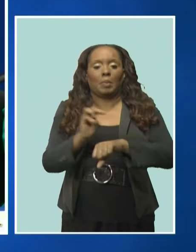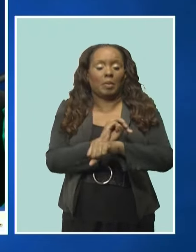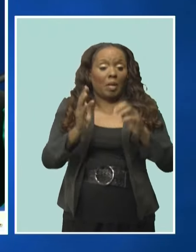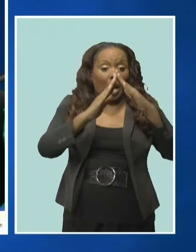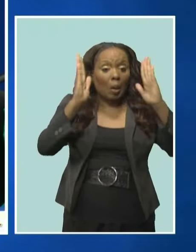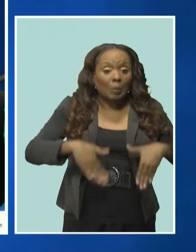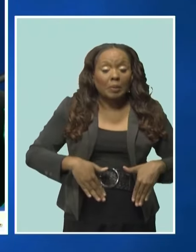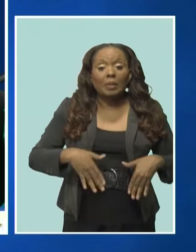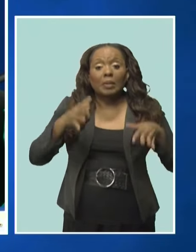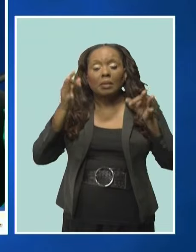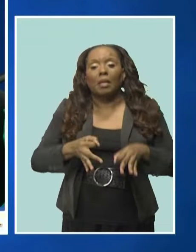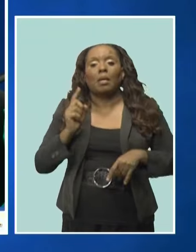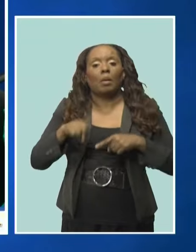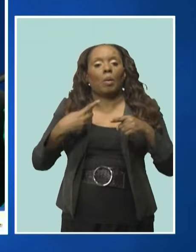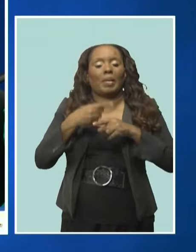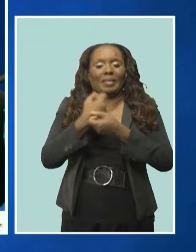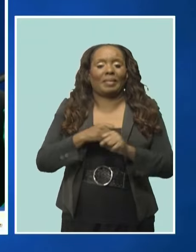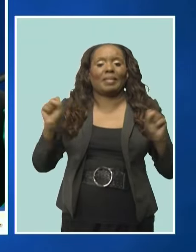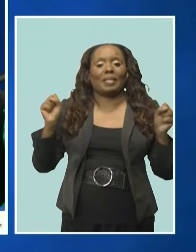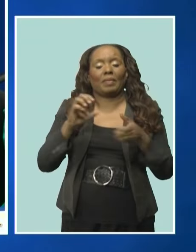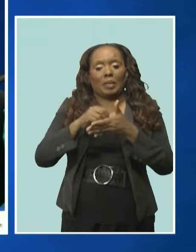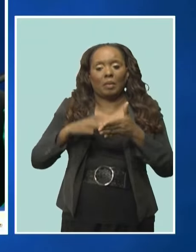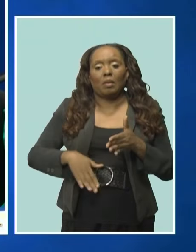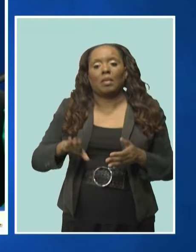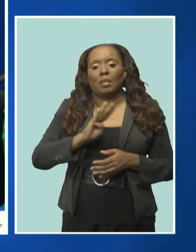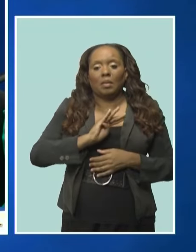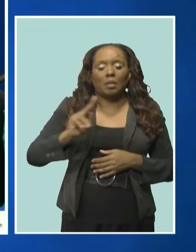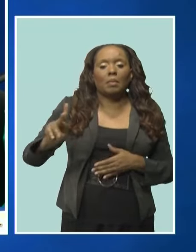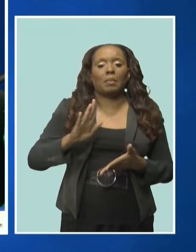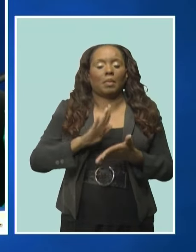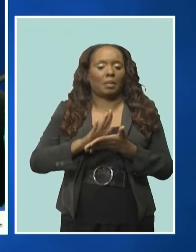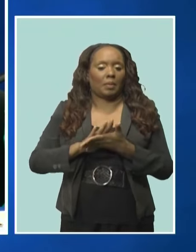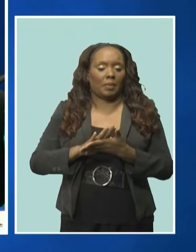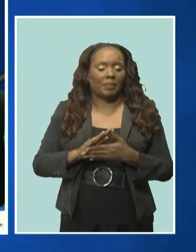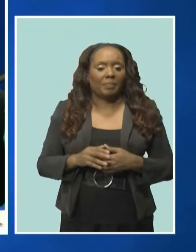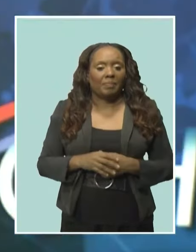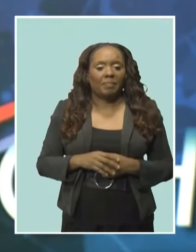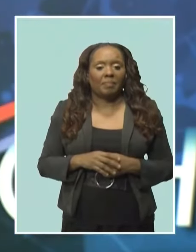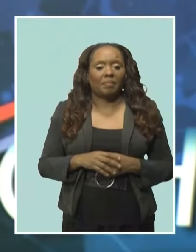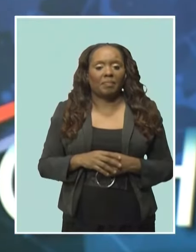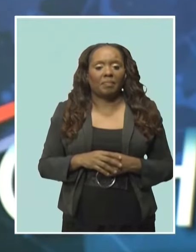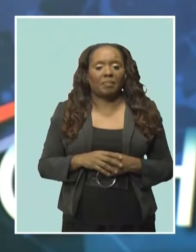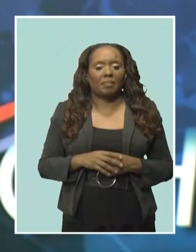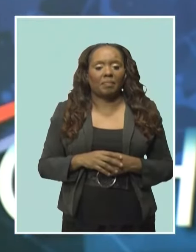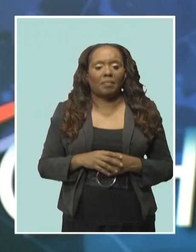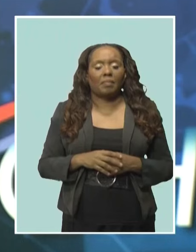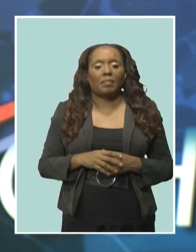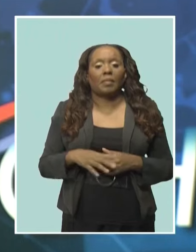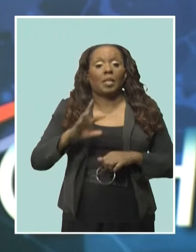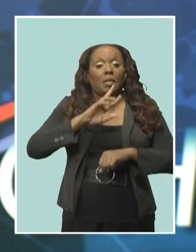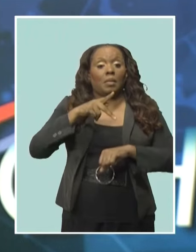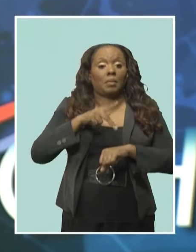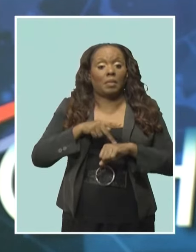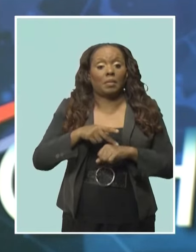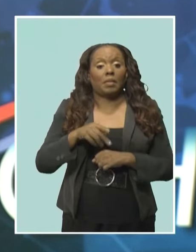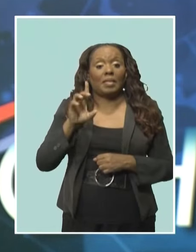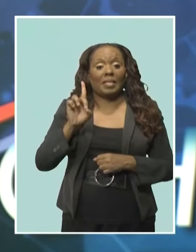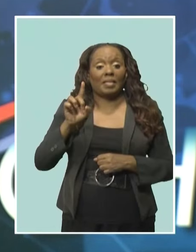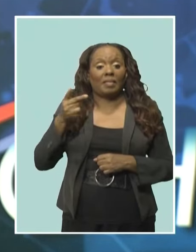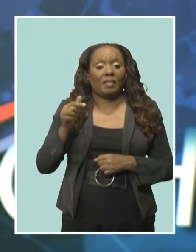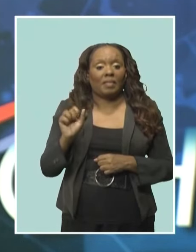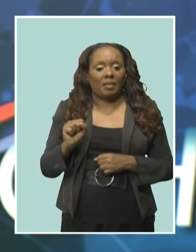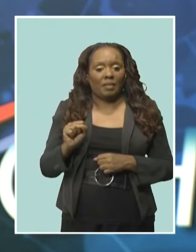to determine when it will be safe for our students and staff to return. The principal of the Dighton Griffith